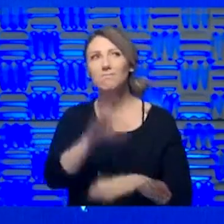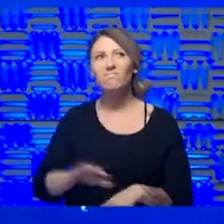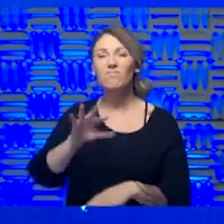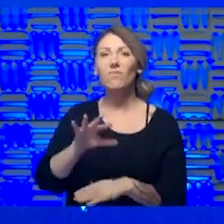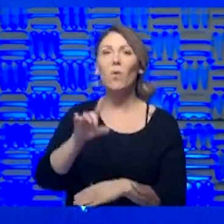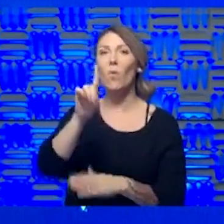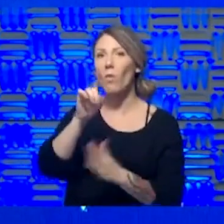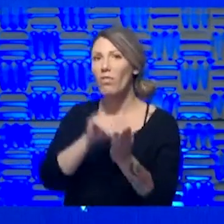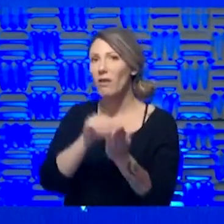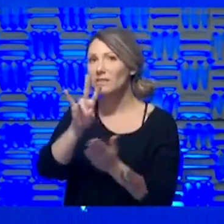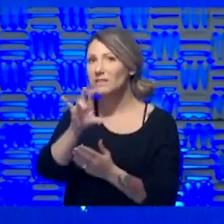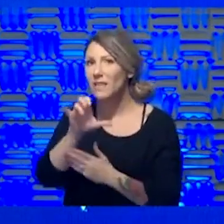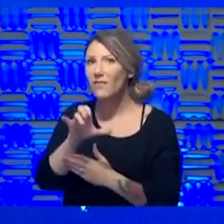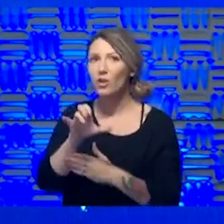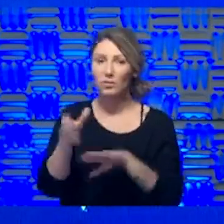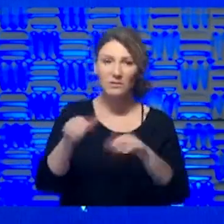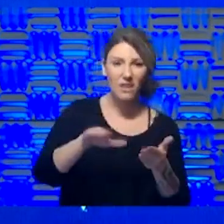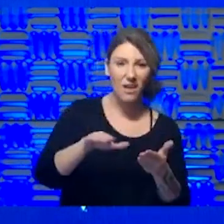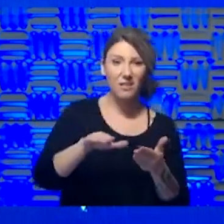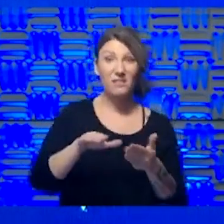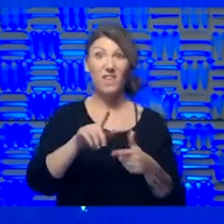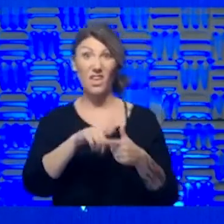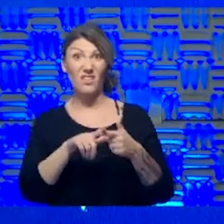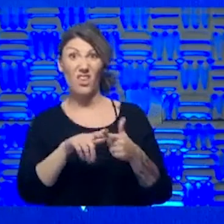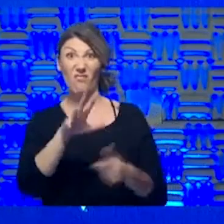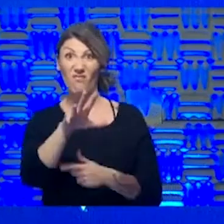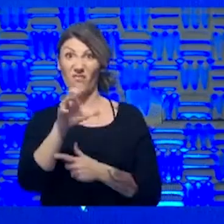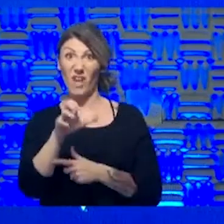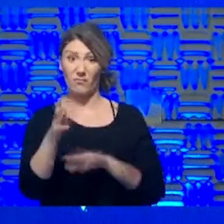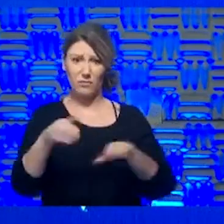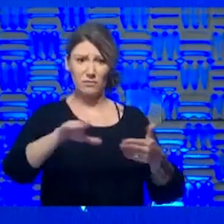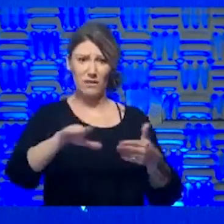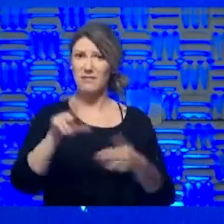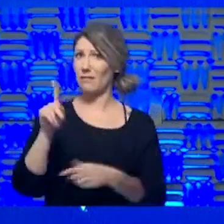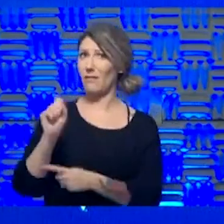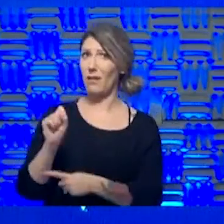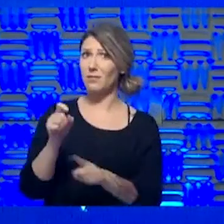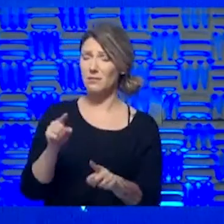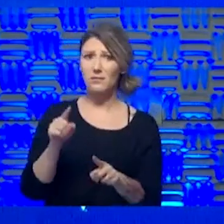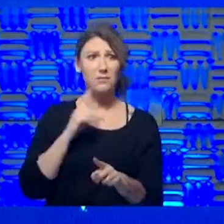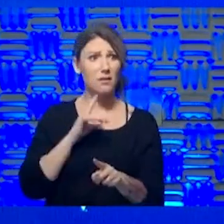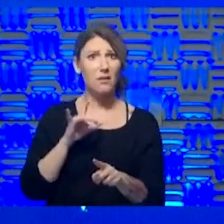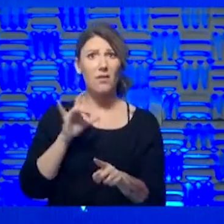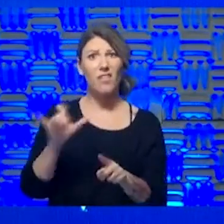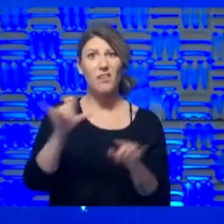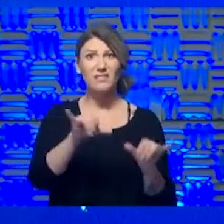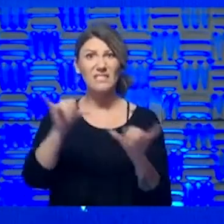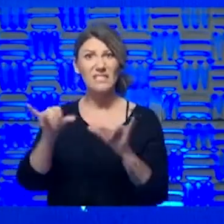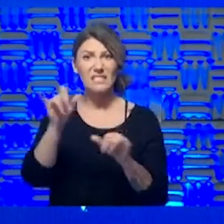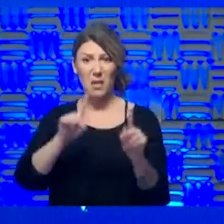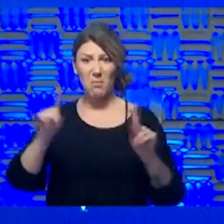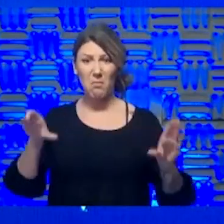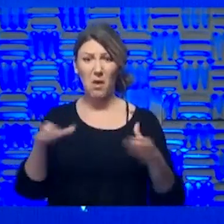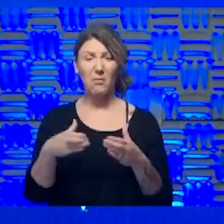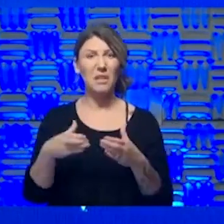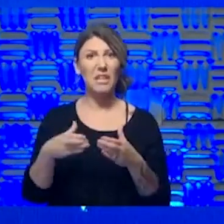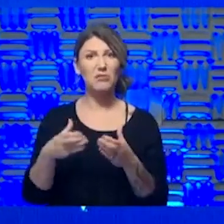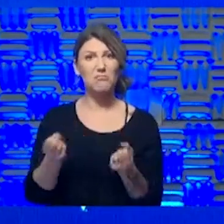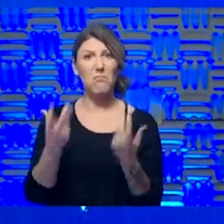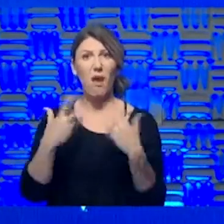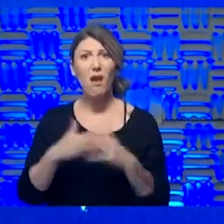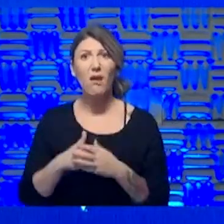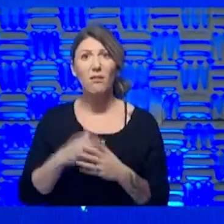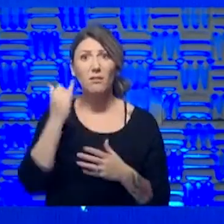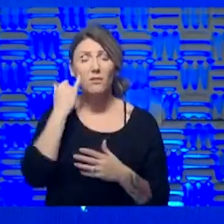and that's really high, and it said like 500 deaths in Kansas, which is actually really high because Kansas, that's about the same population density if you